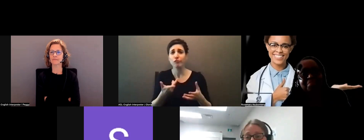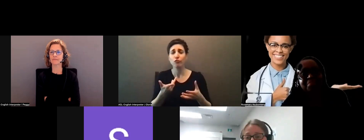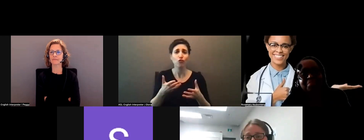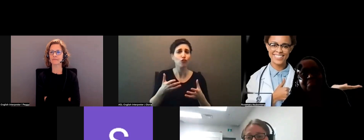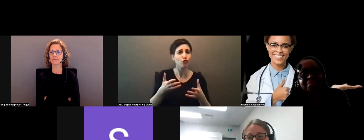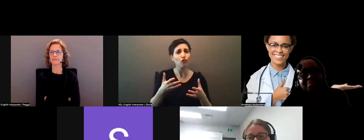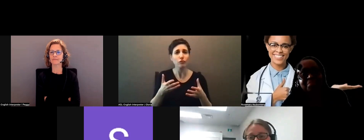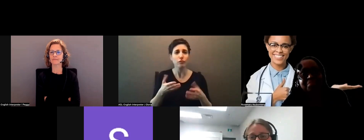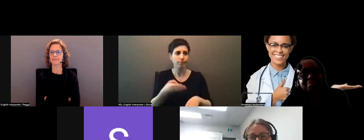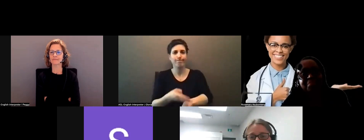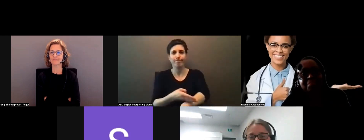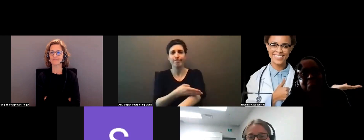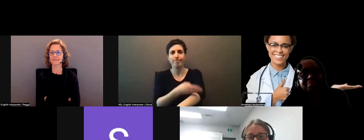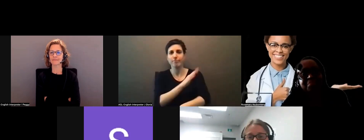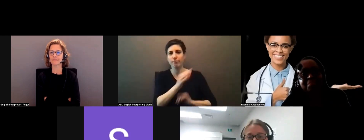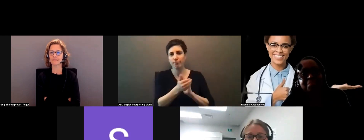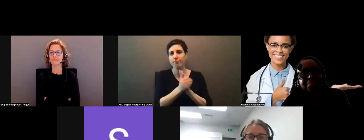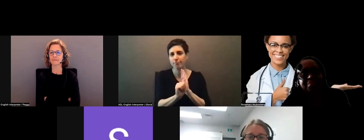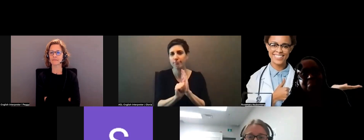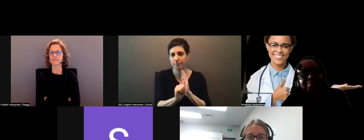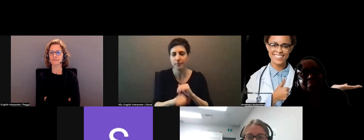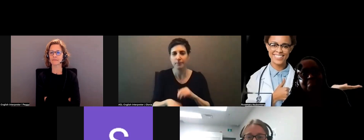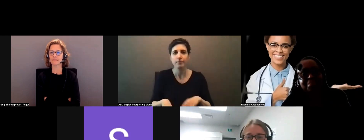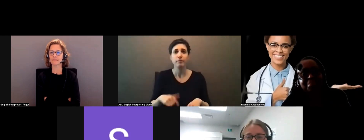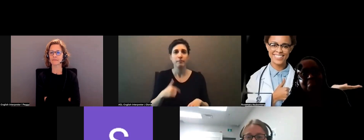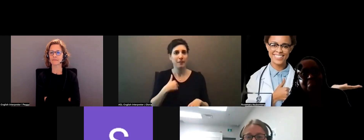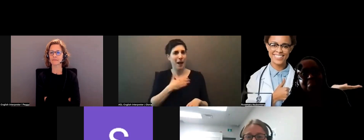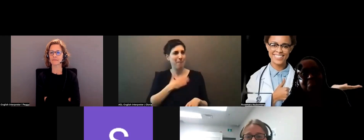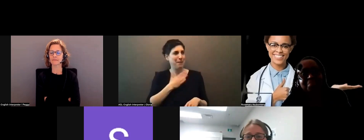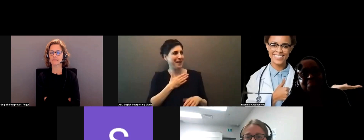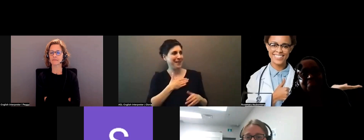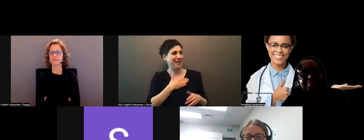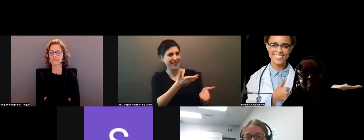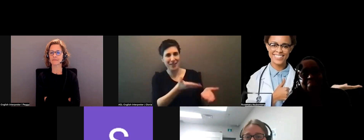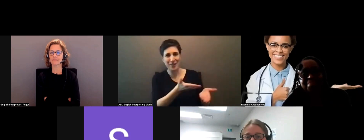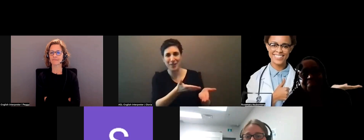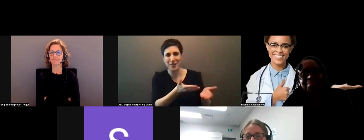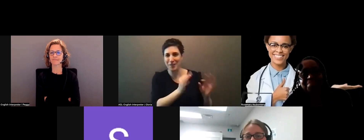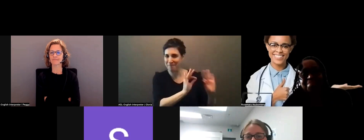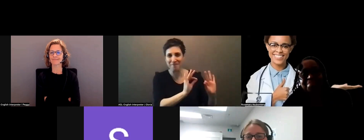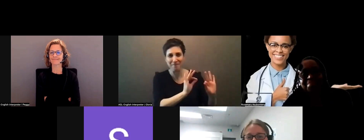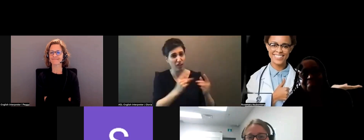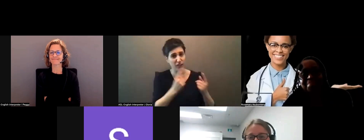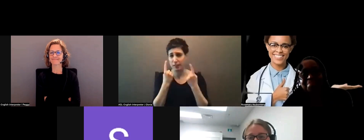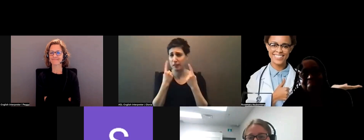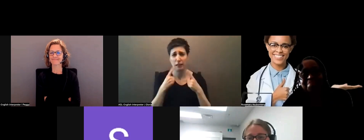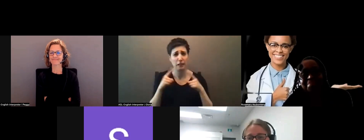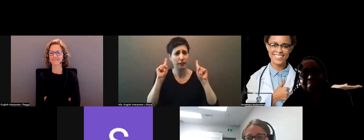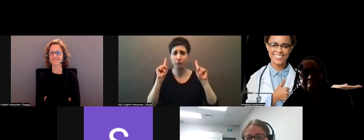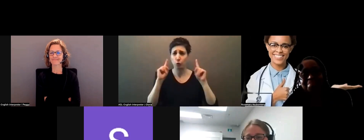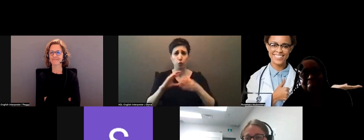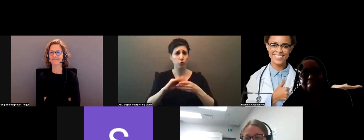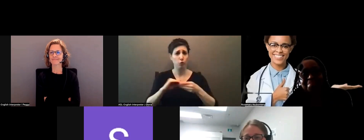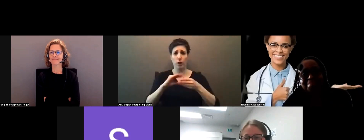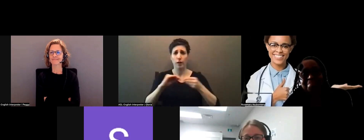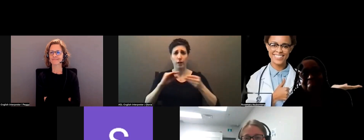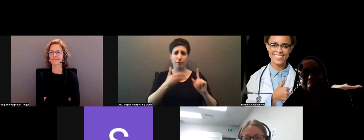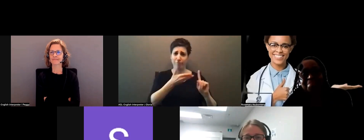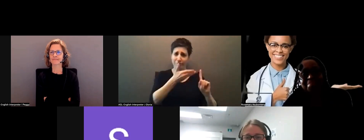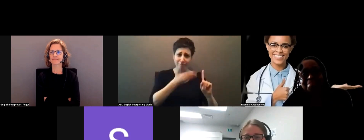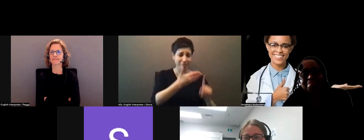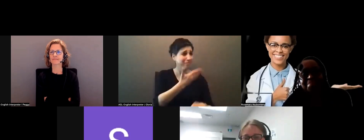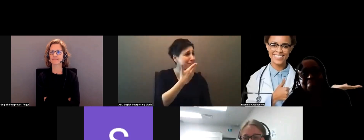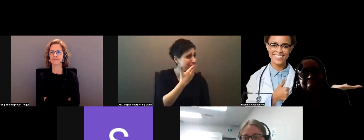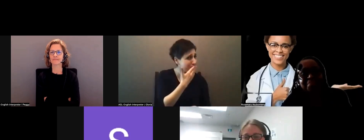she's improving. So we're happy to have you, Rosemary. You're a successful story for us, and thanks